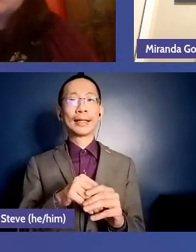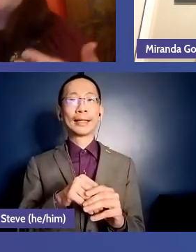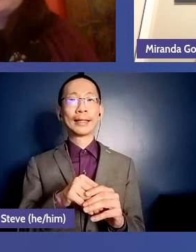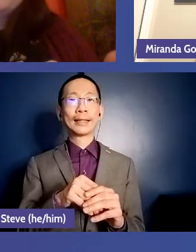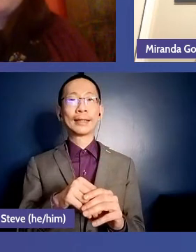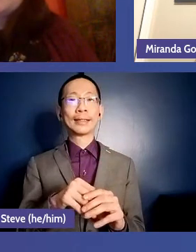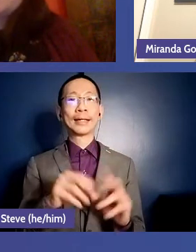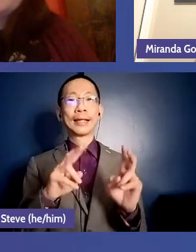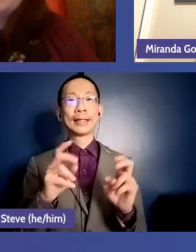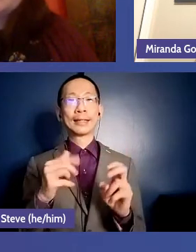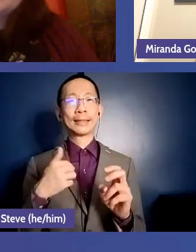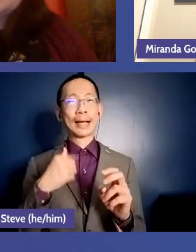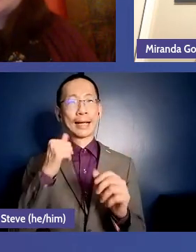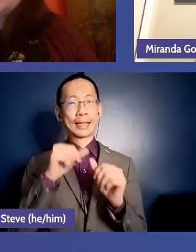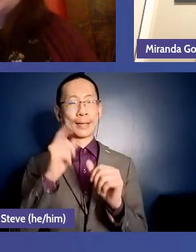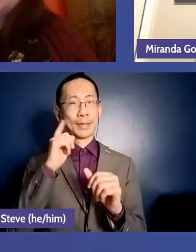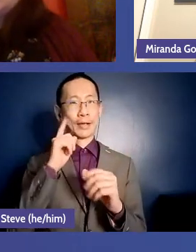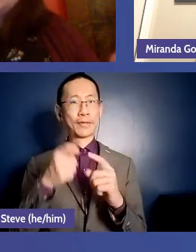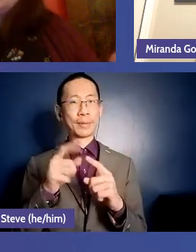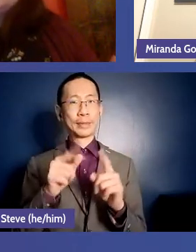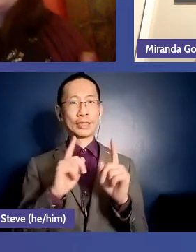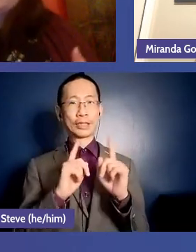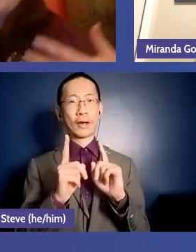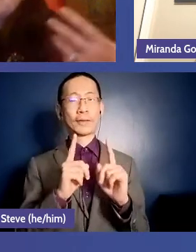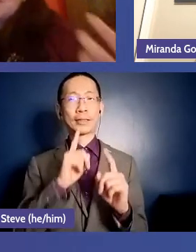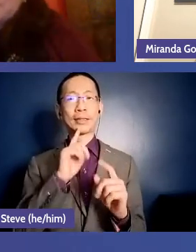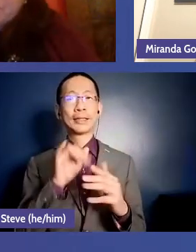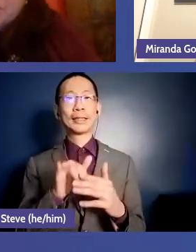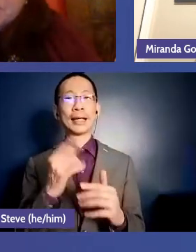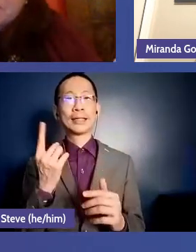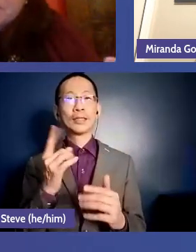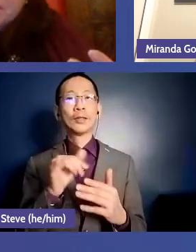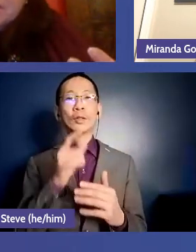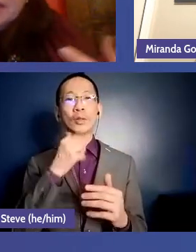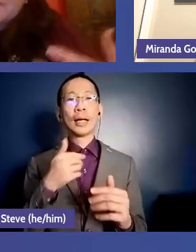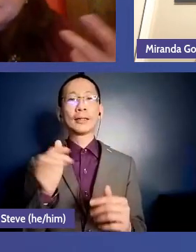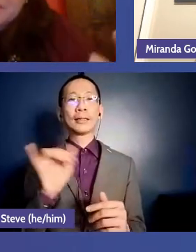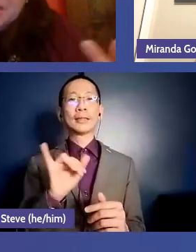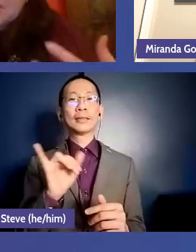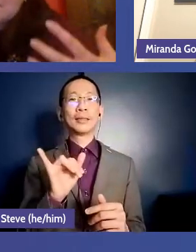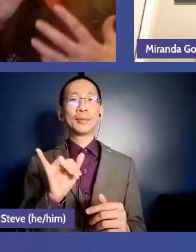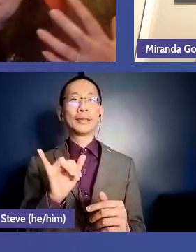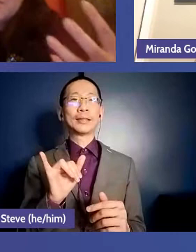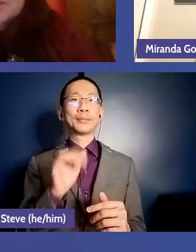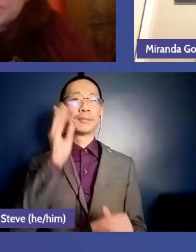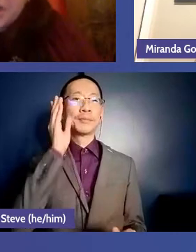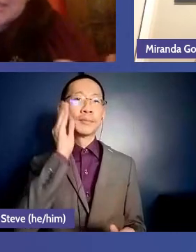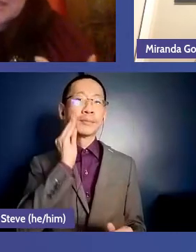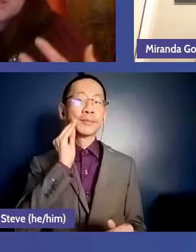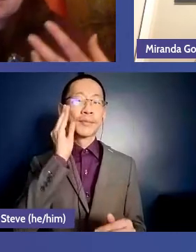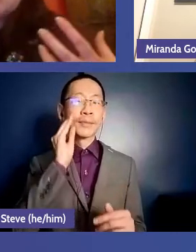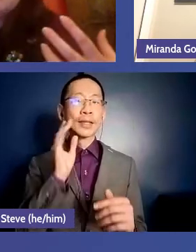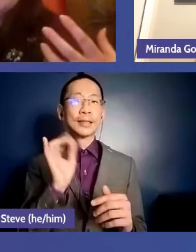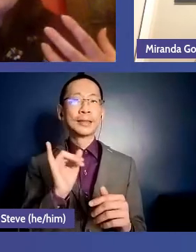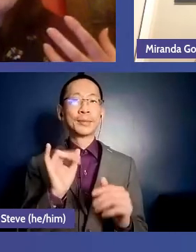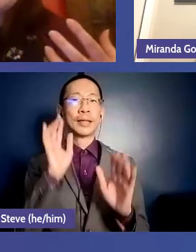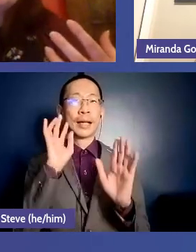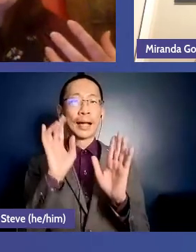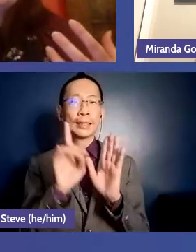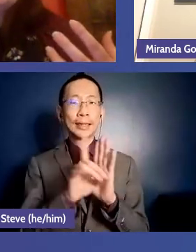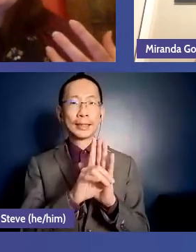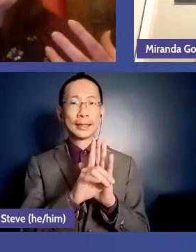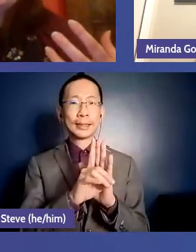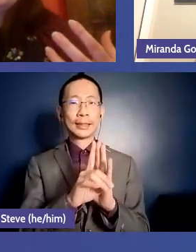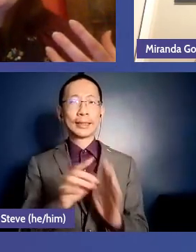themes that I keep hearing from this conversation is that it's someone who has a similar kind of experience, you know, similar identity,